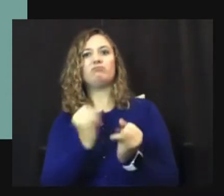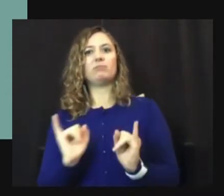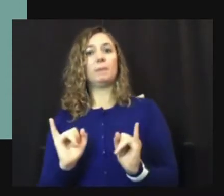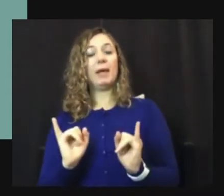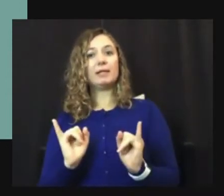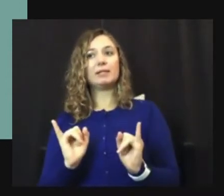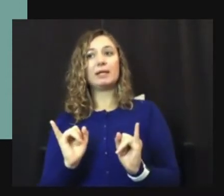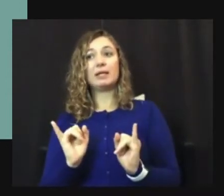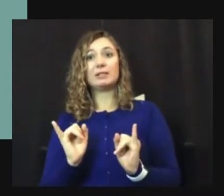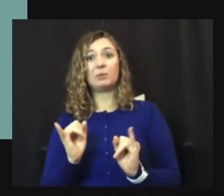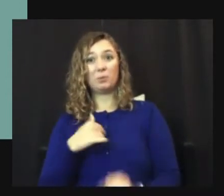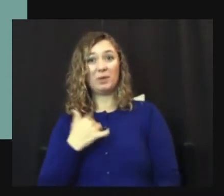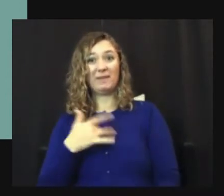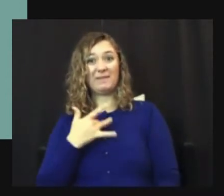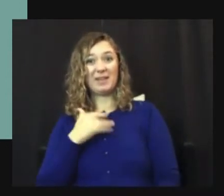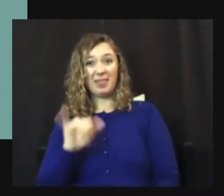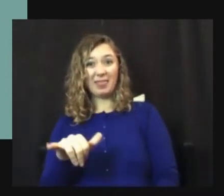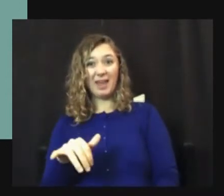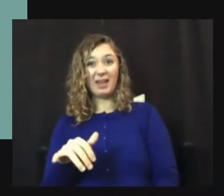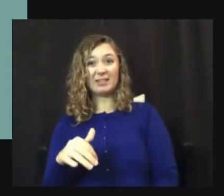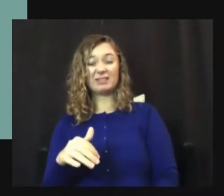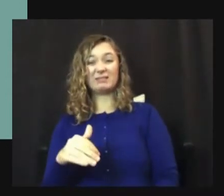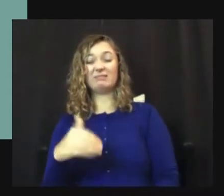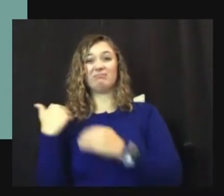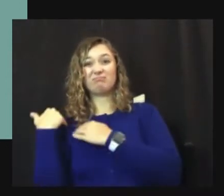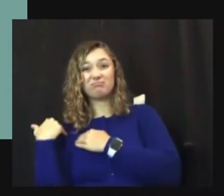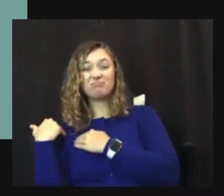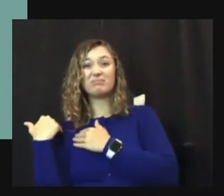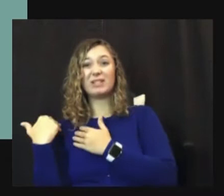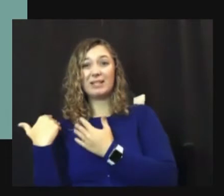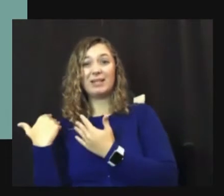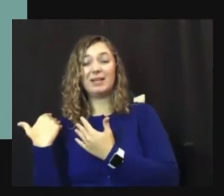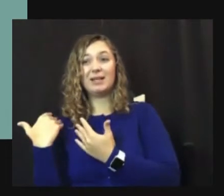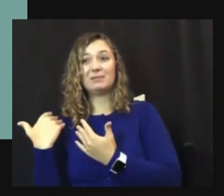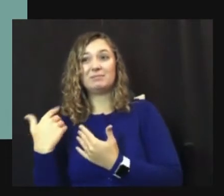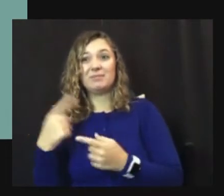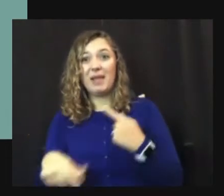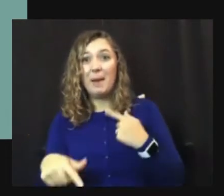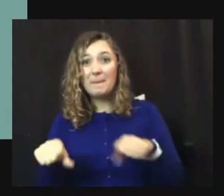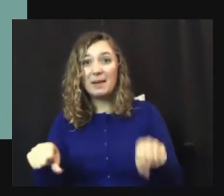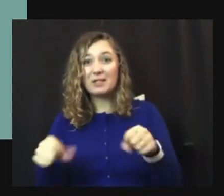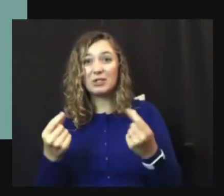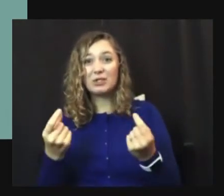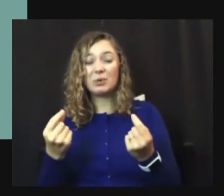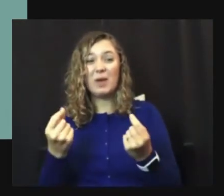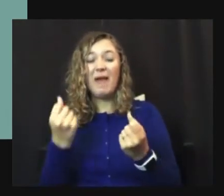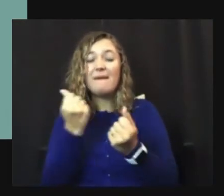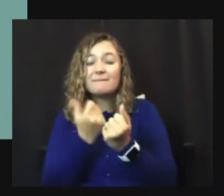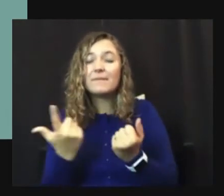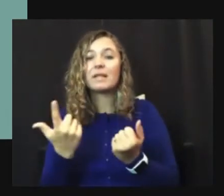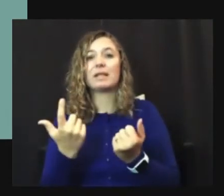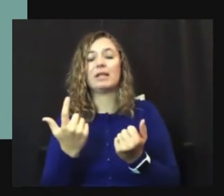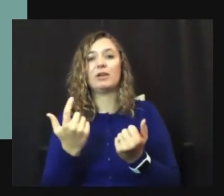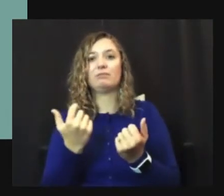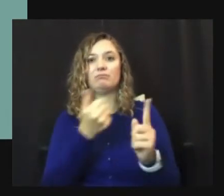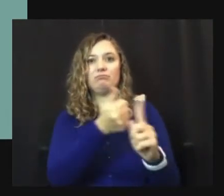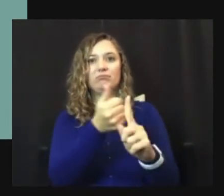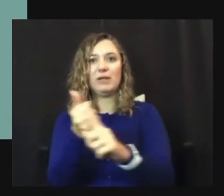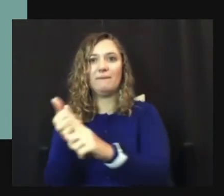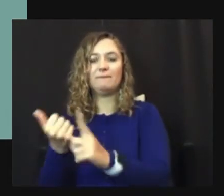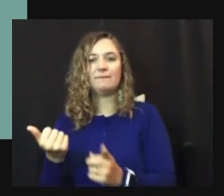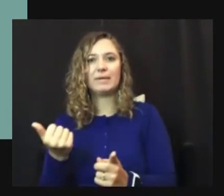we feel that because we cannot possibly do all the things by ourselves. It sets us up to fail.